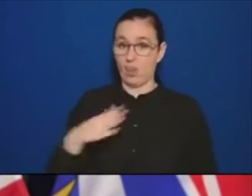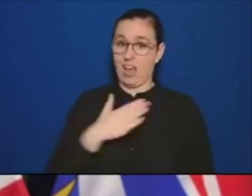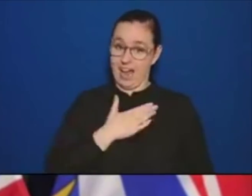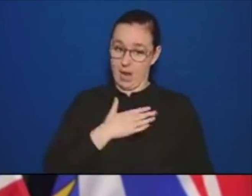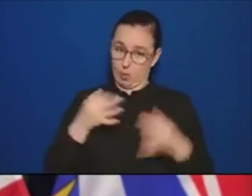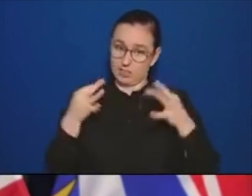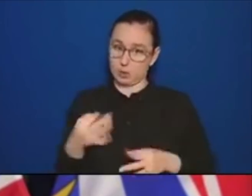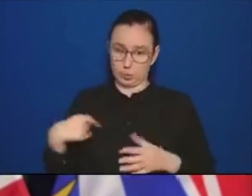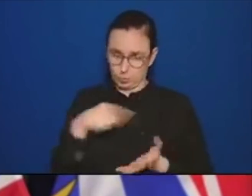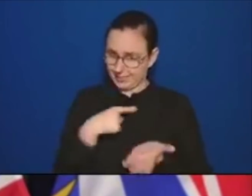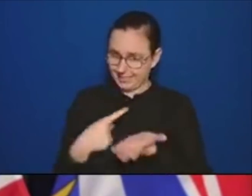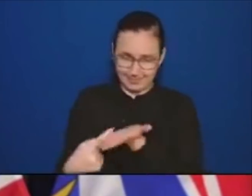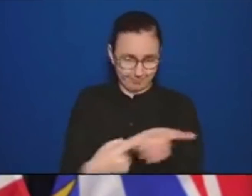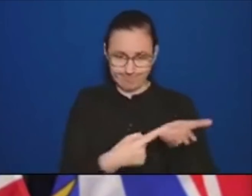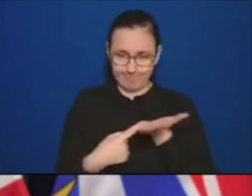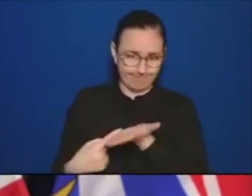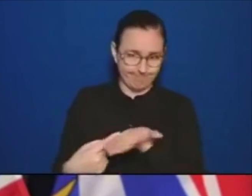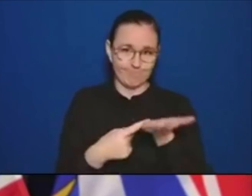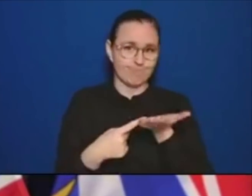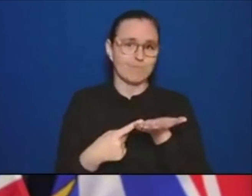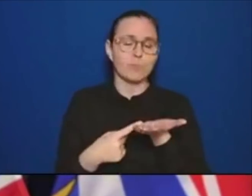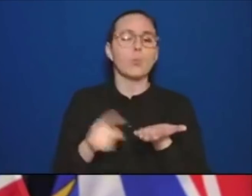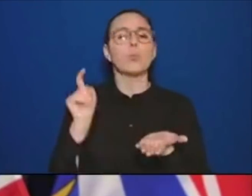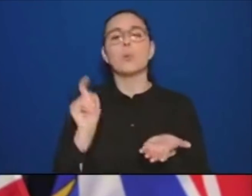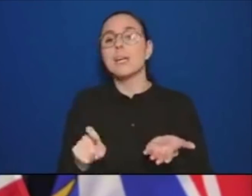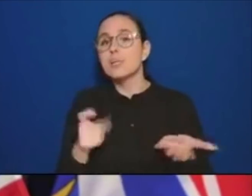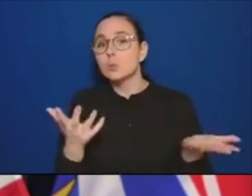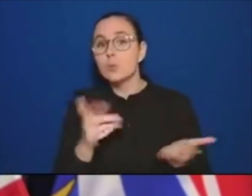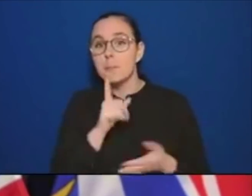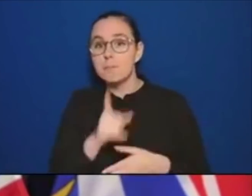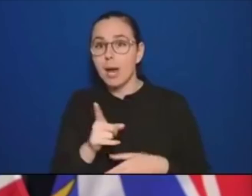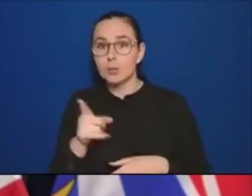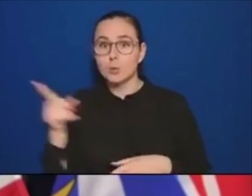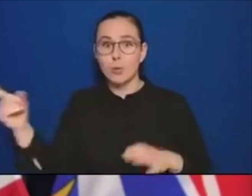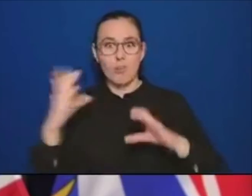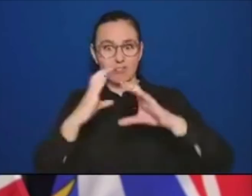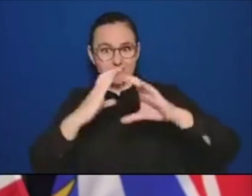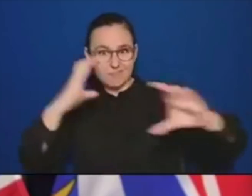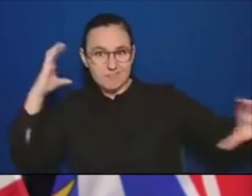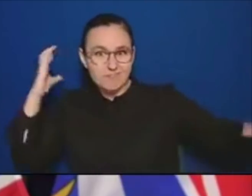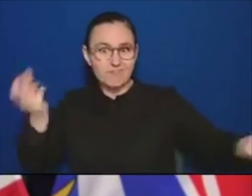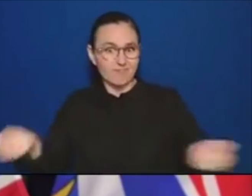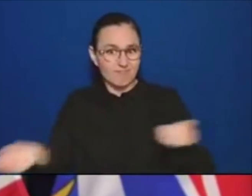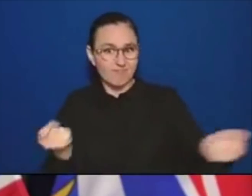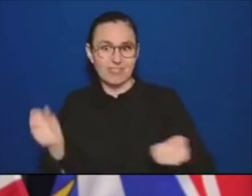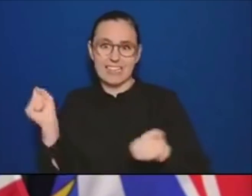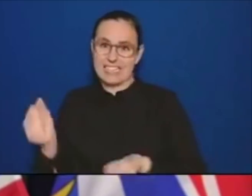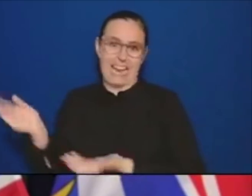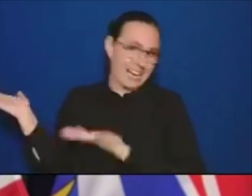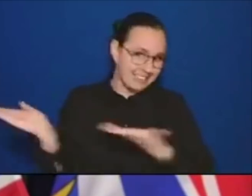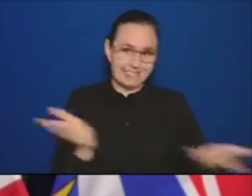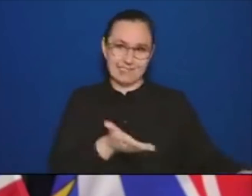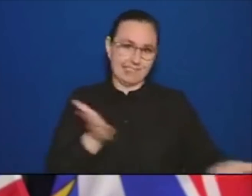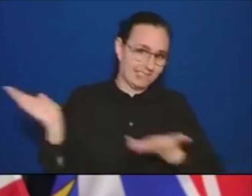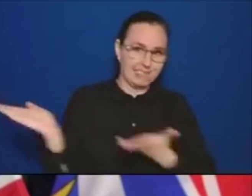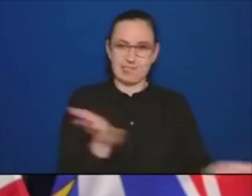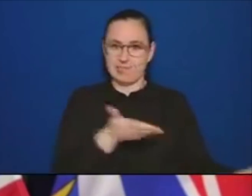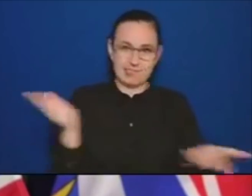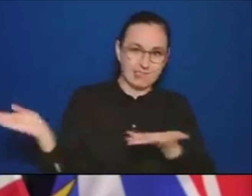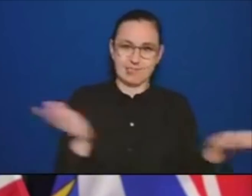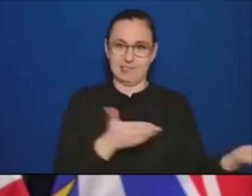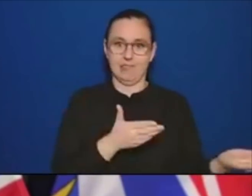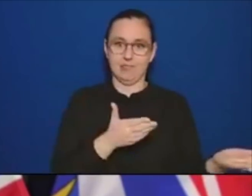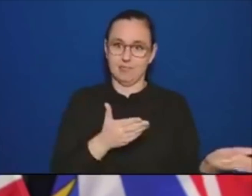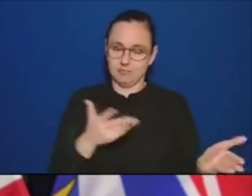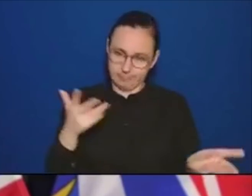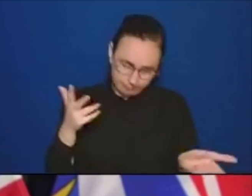to unblock that corridor so that goods could begin to move and reactivate supply chains that all British Columbians depend on. I am